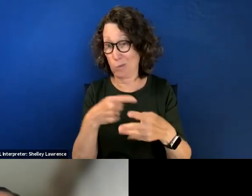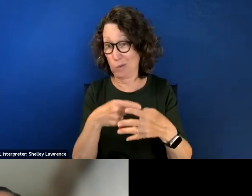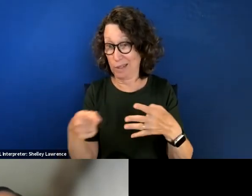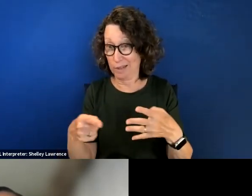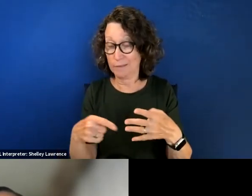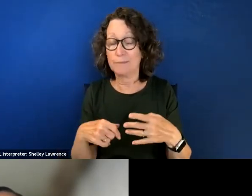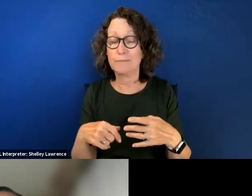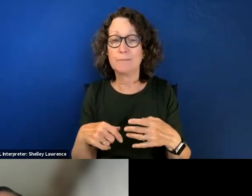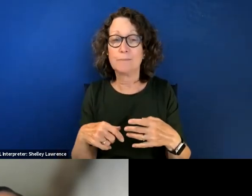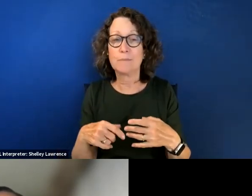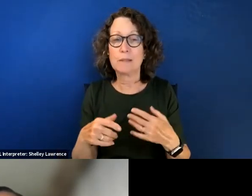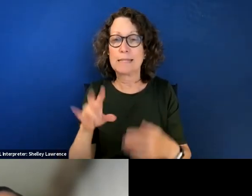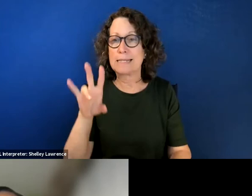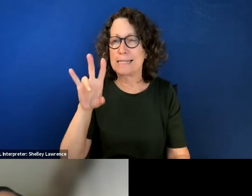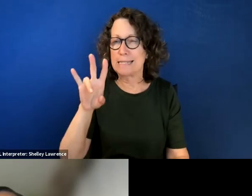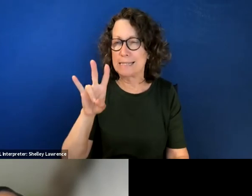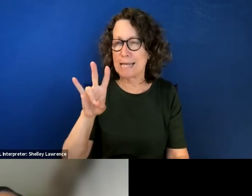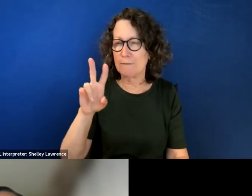nearly